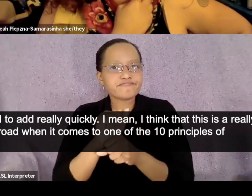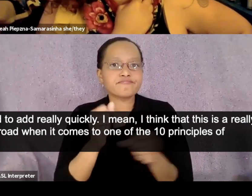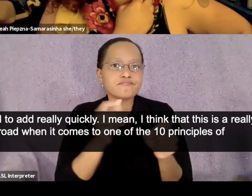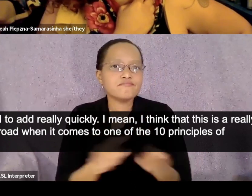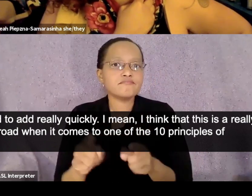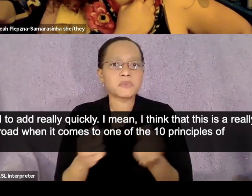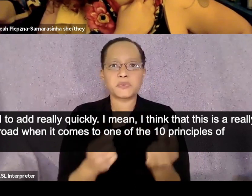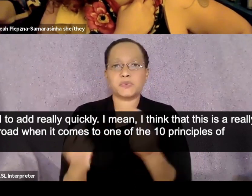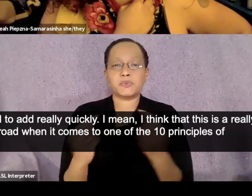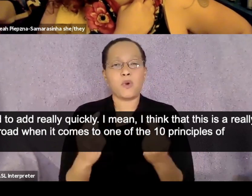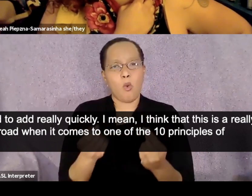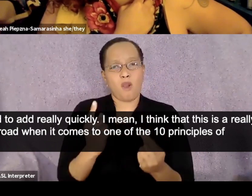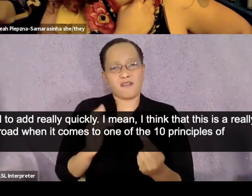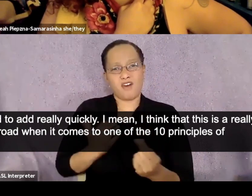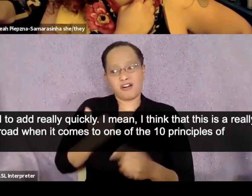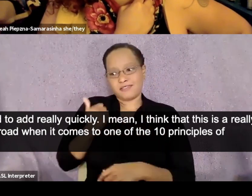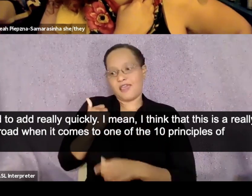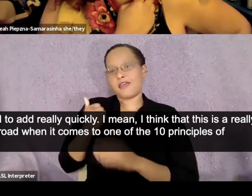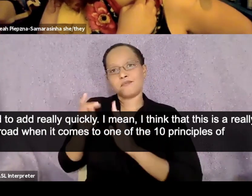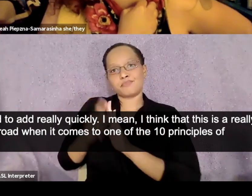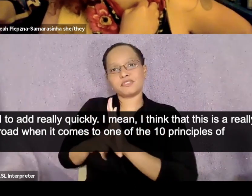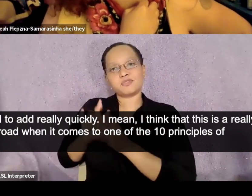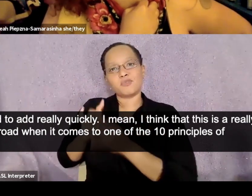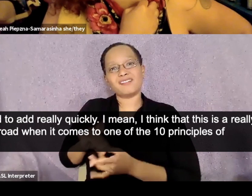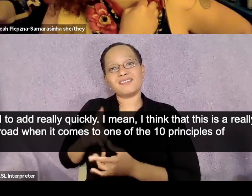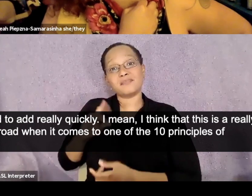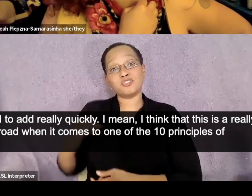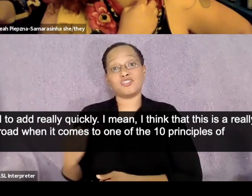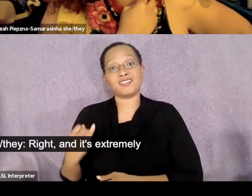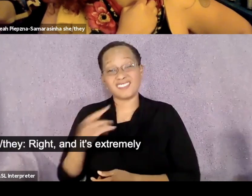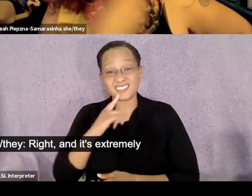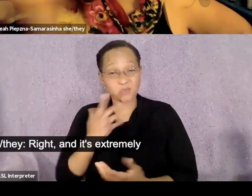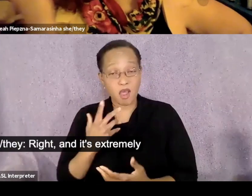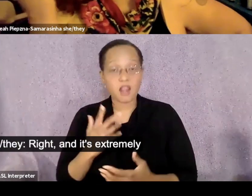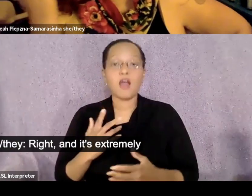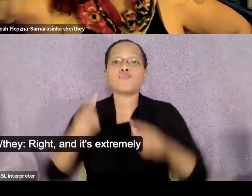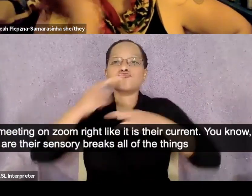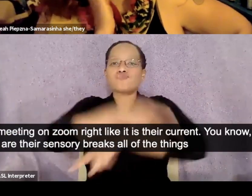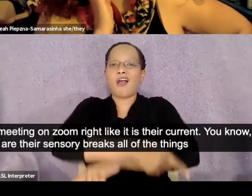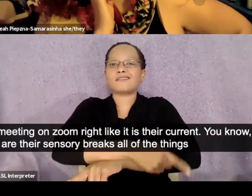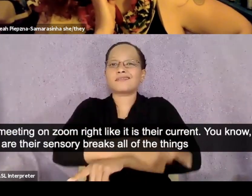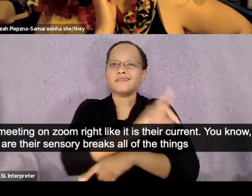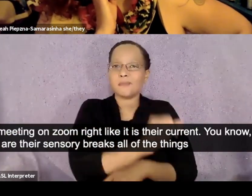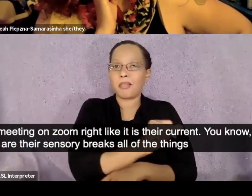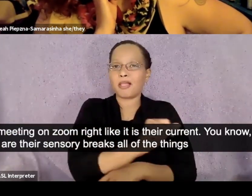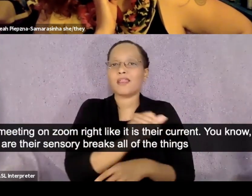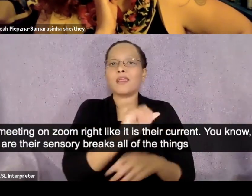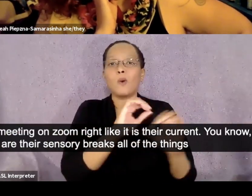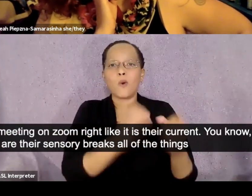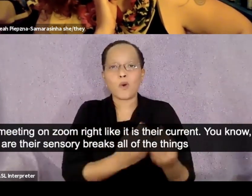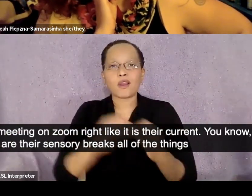of the 10 principles of disability justice, which is cross disability organizing, right? And it's like the nitty gritty of,